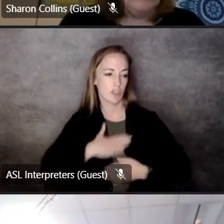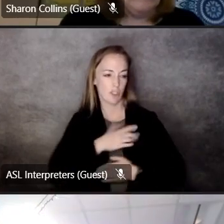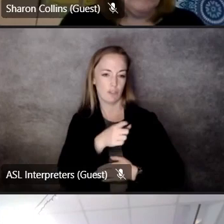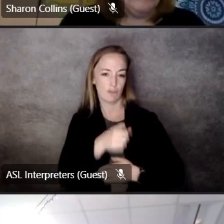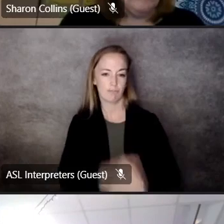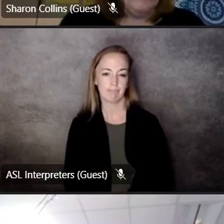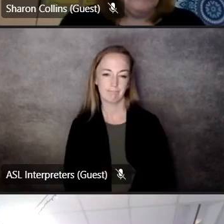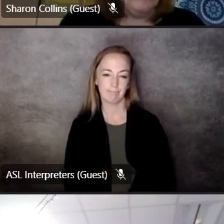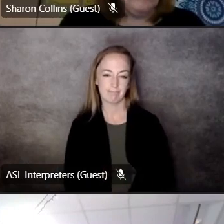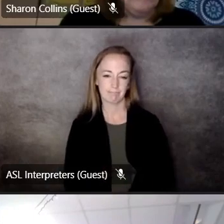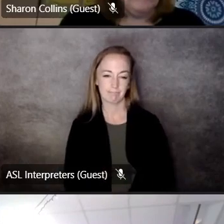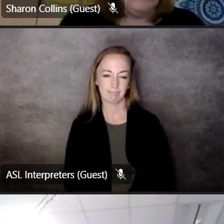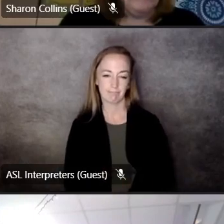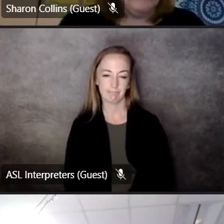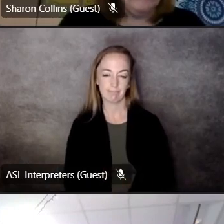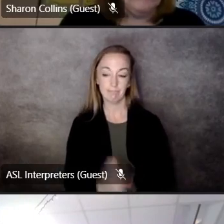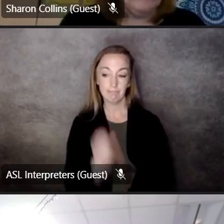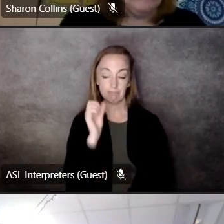All right.